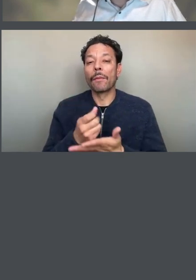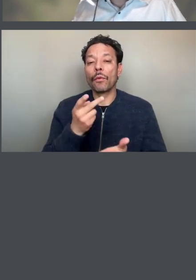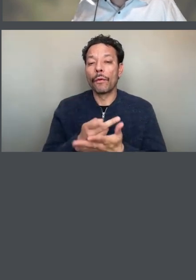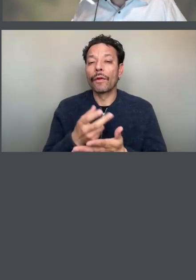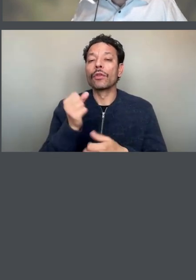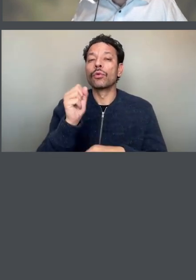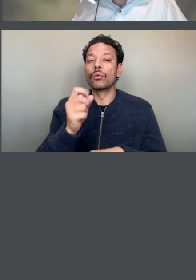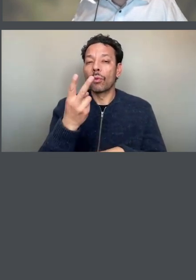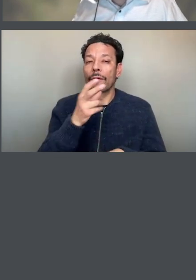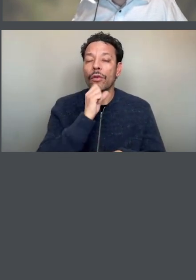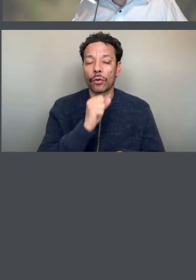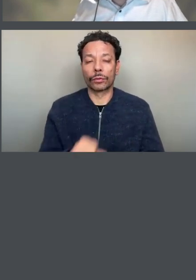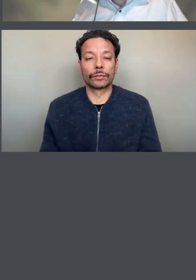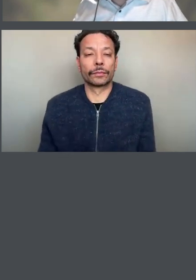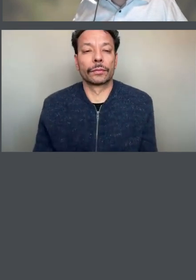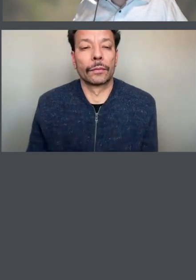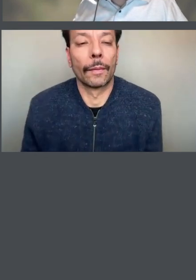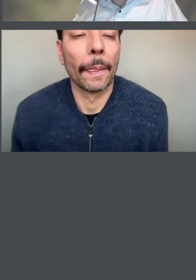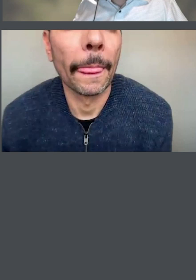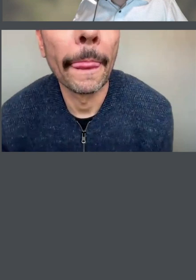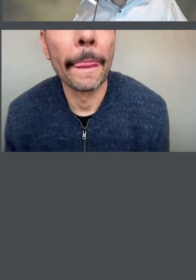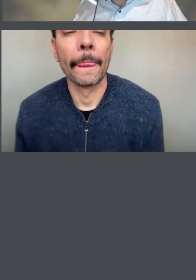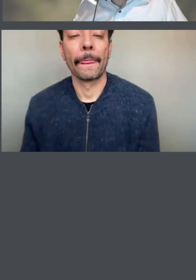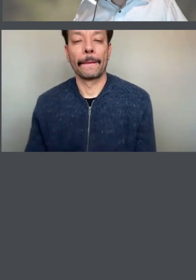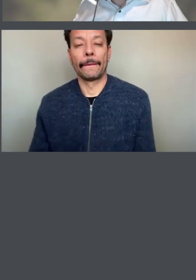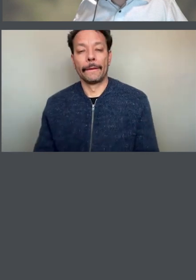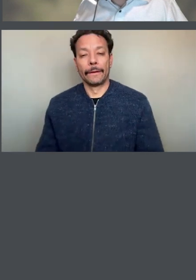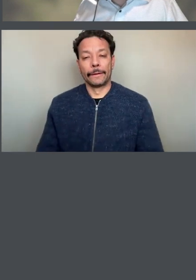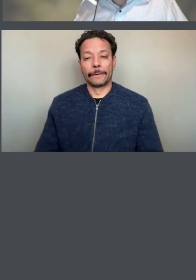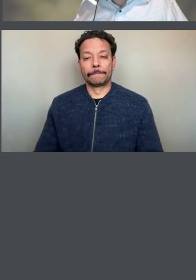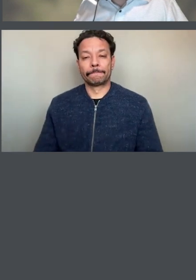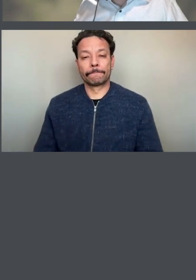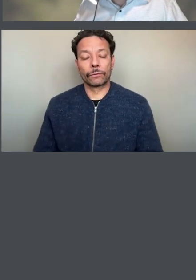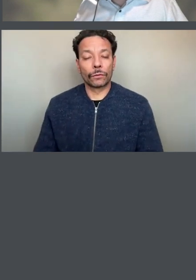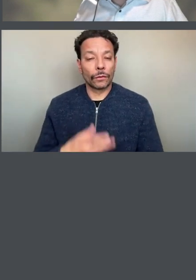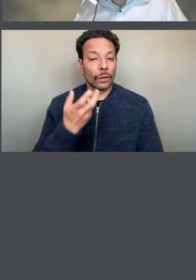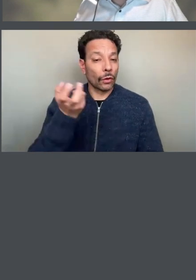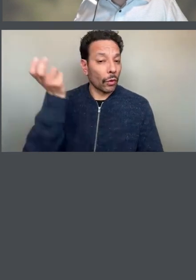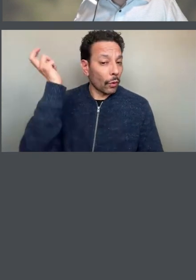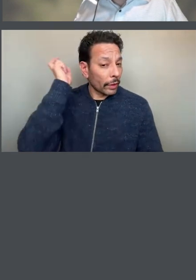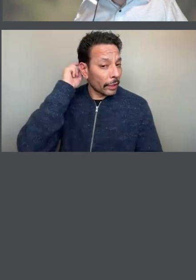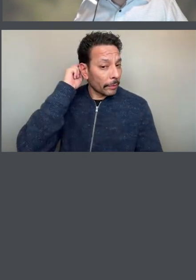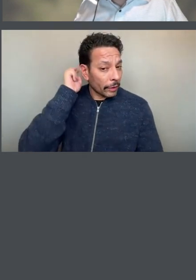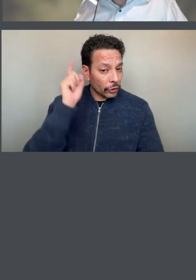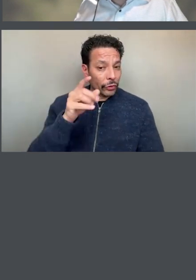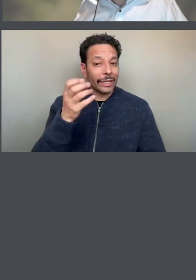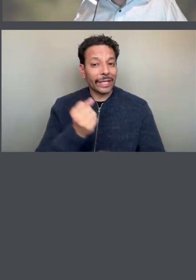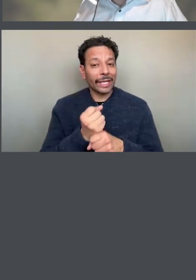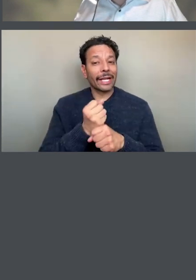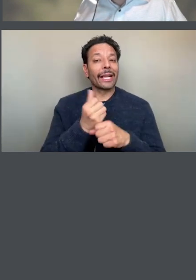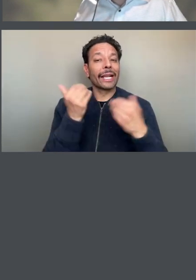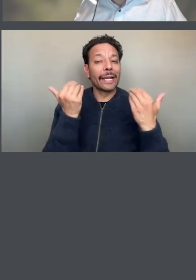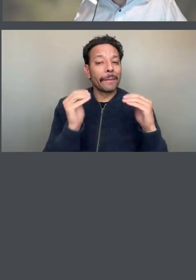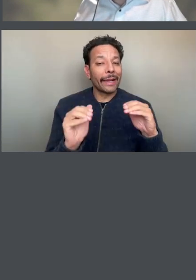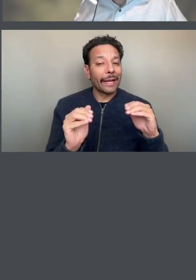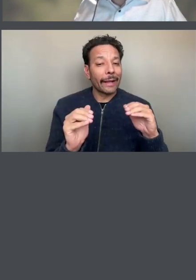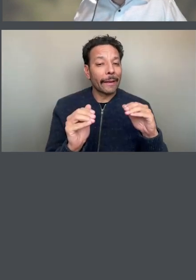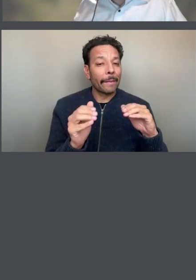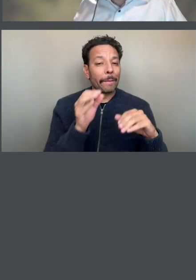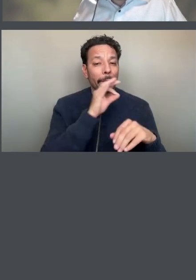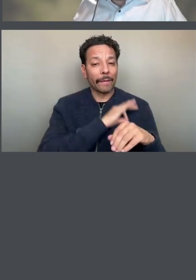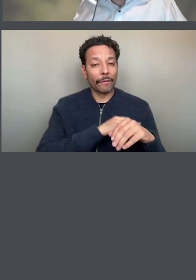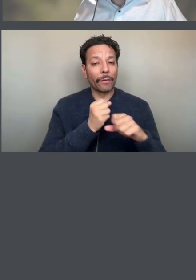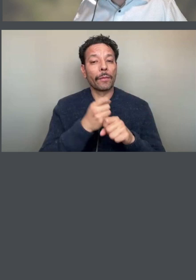years of age. And then for a cochlear implant candidacy, they should receive limited benefit from an appropriately